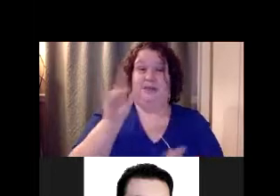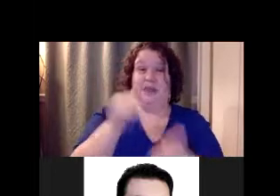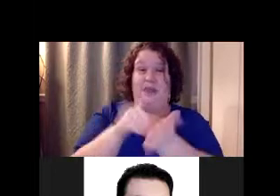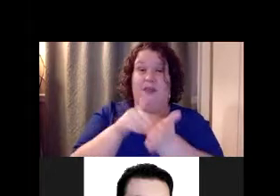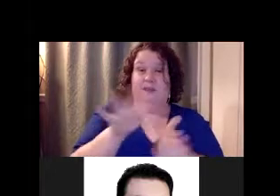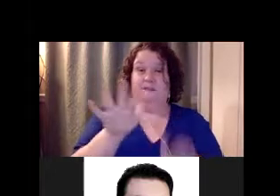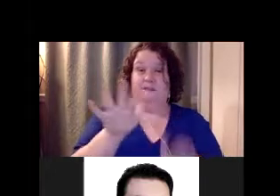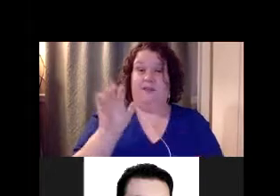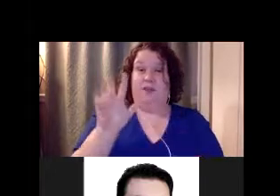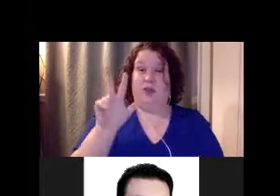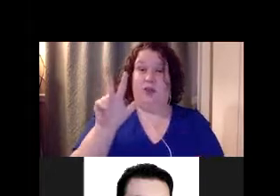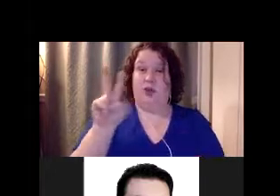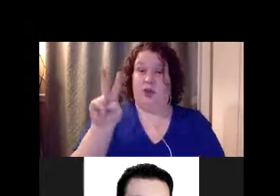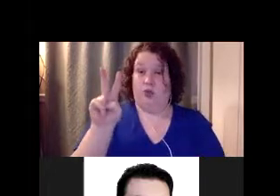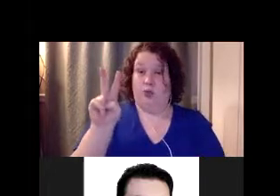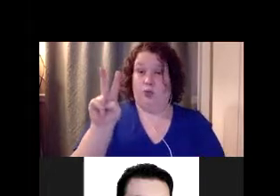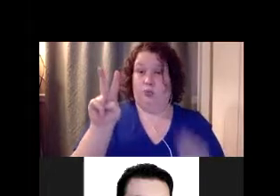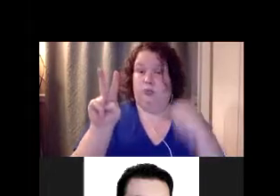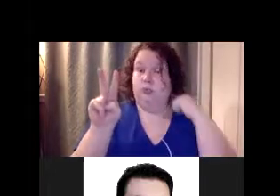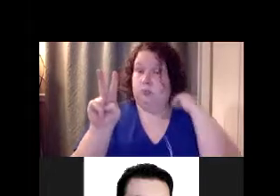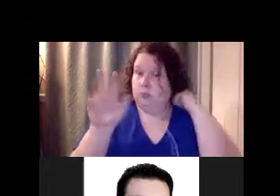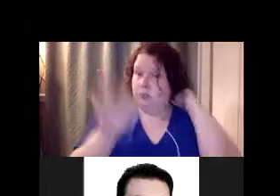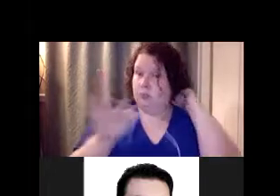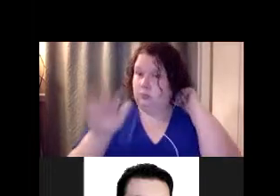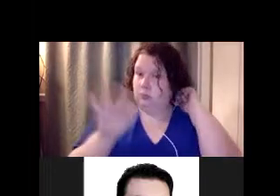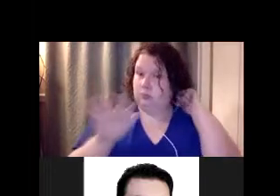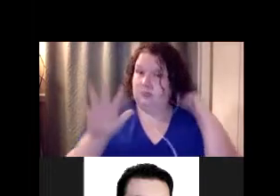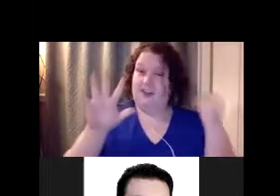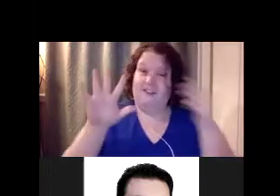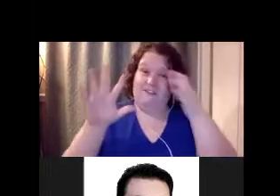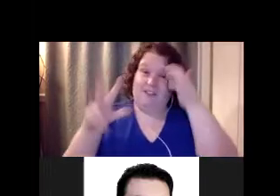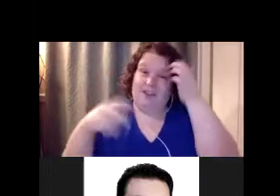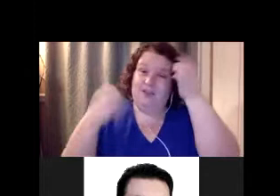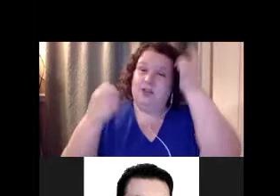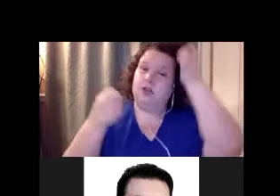7,532. So within about 5 years, it gets to